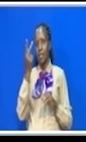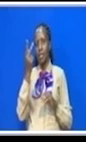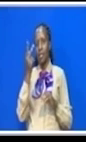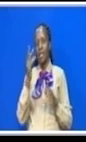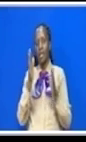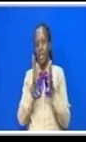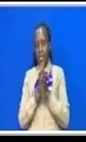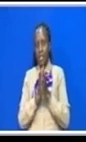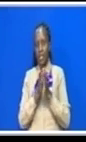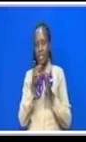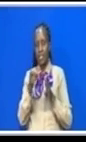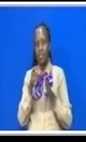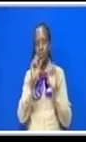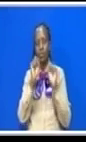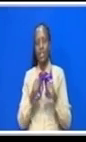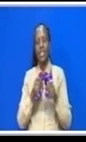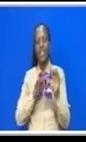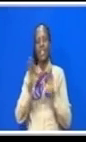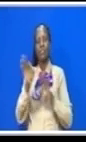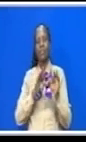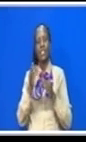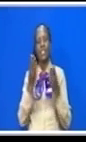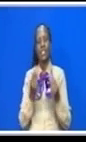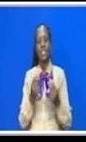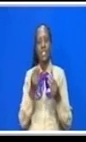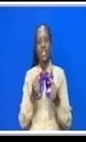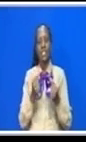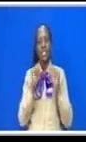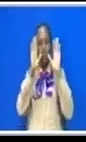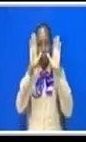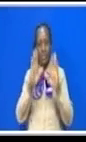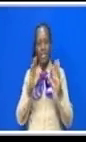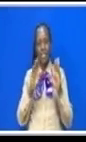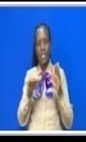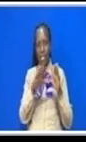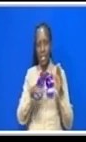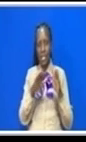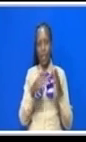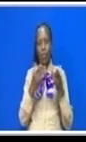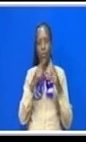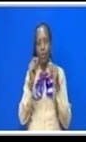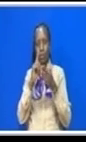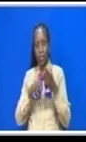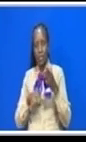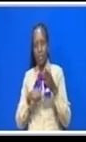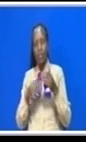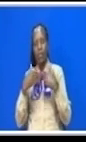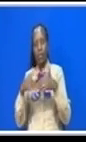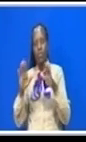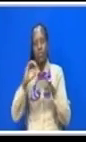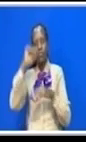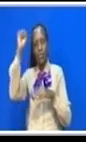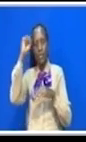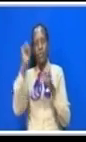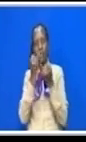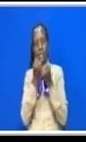this one you can easily explain. Our main point there is loss of political independence in Kenya. When the